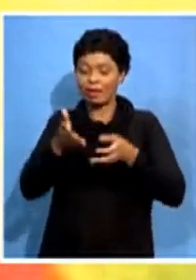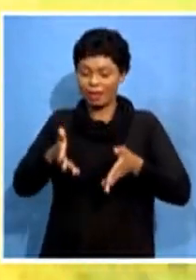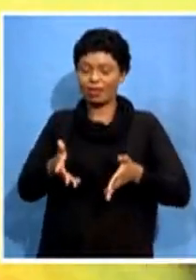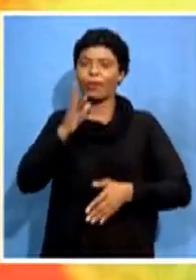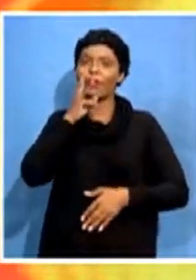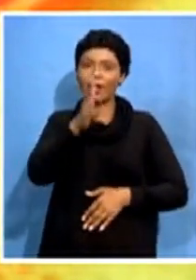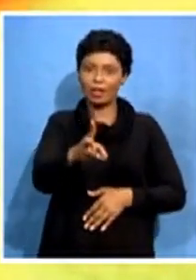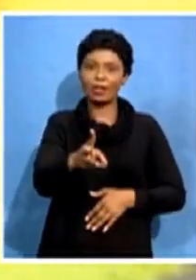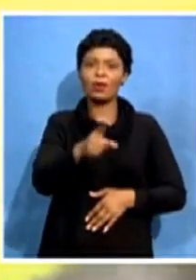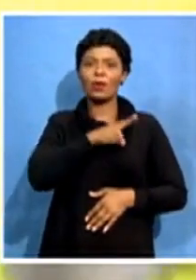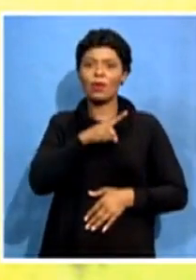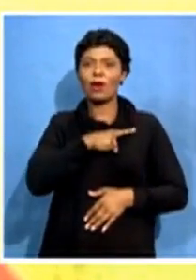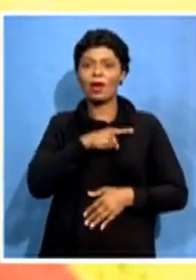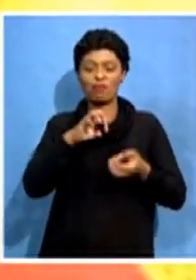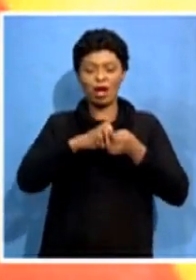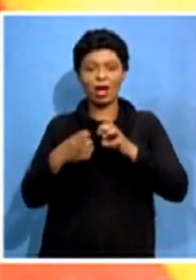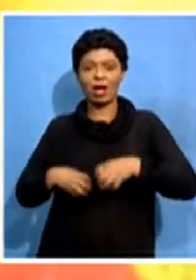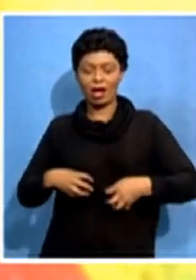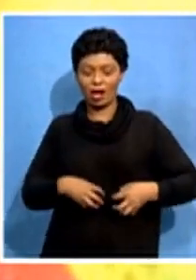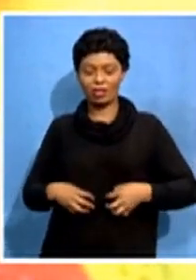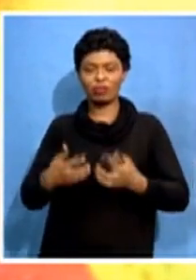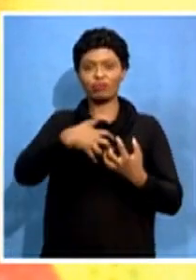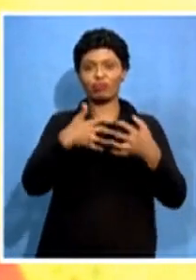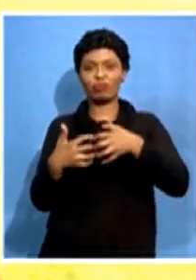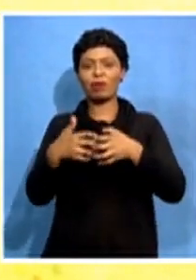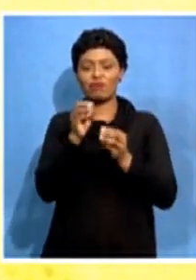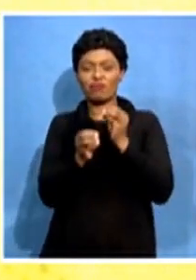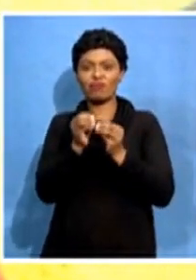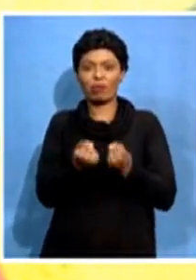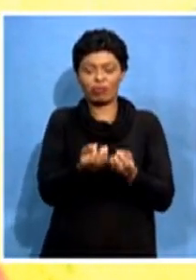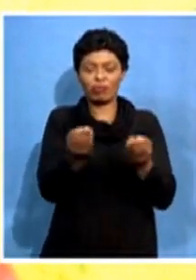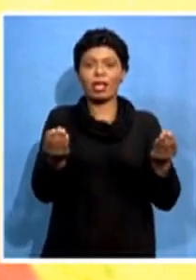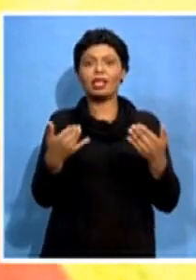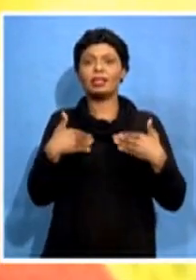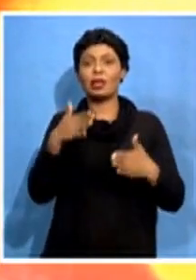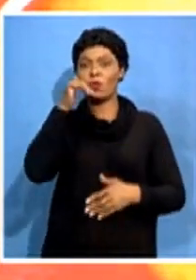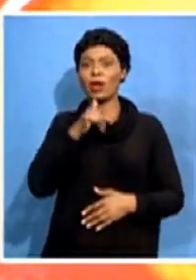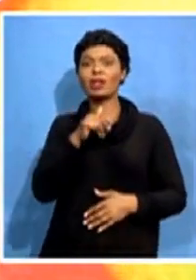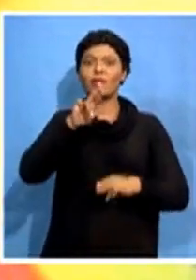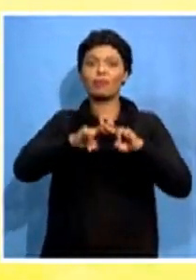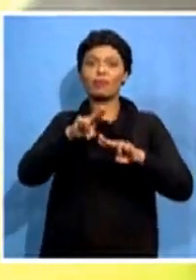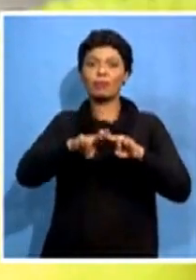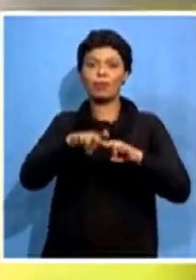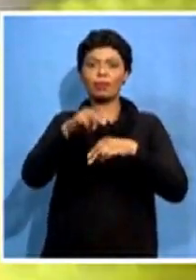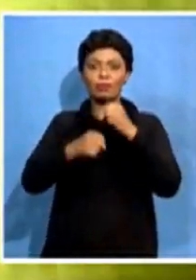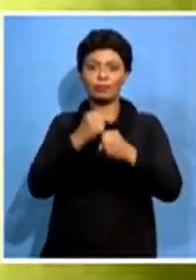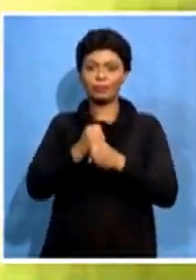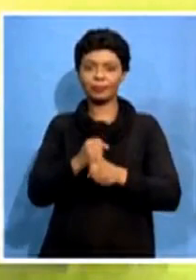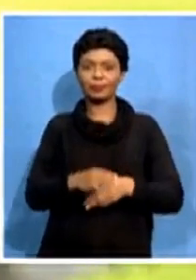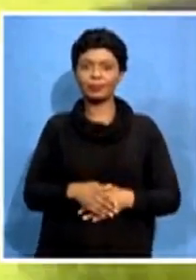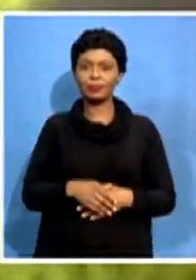February. 200,000 vehicles from next year get produced from here. We have Per annum. Per